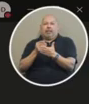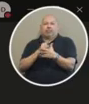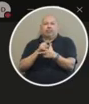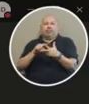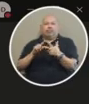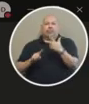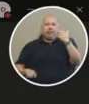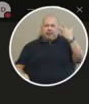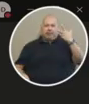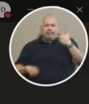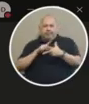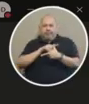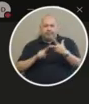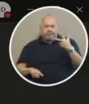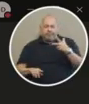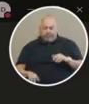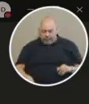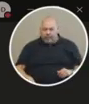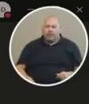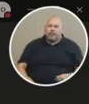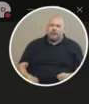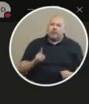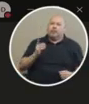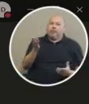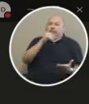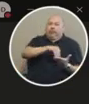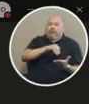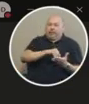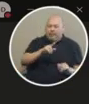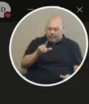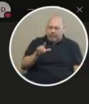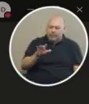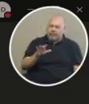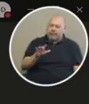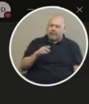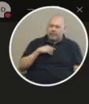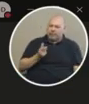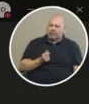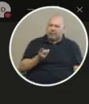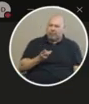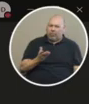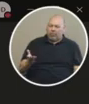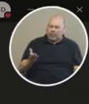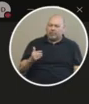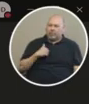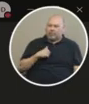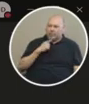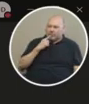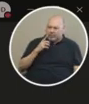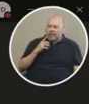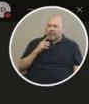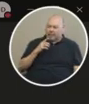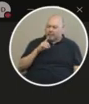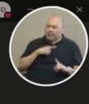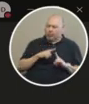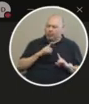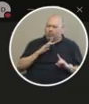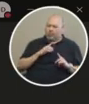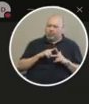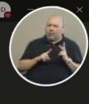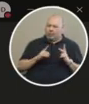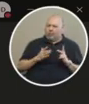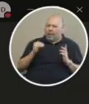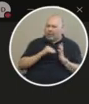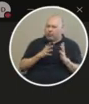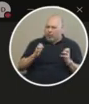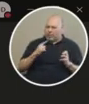for. Yeah, so again, I have a number of other things that aren't related to that because we had 5 presentations in a row, but I